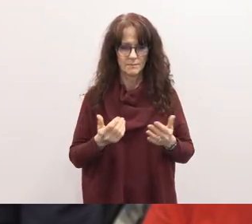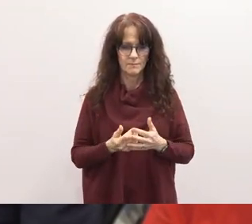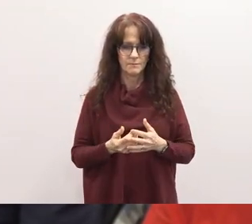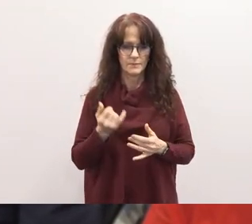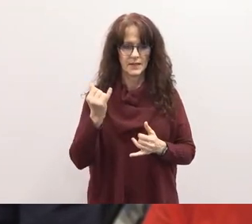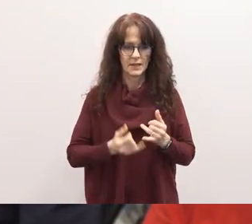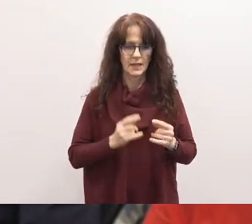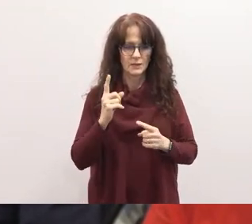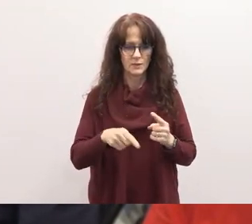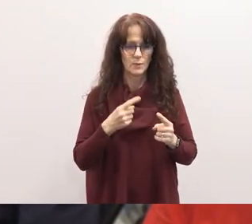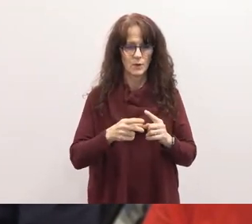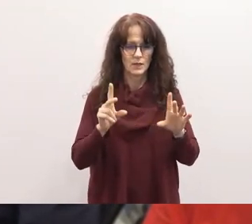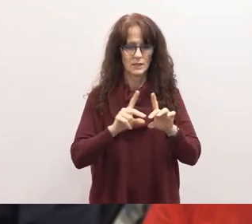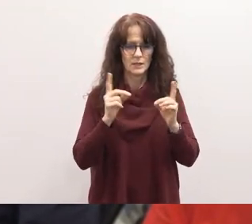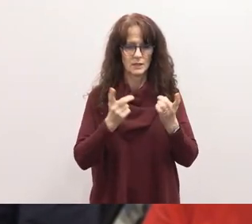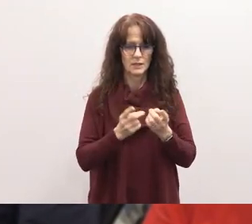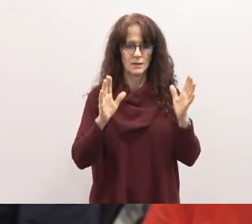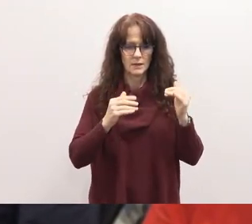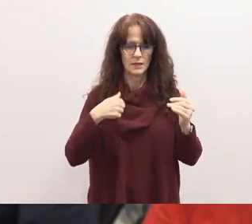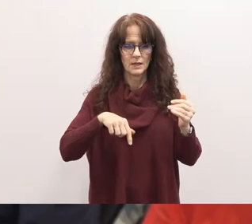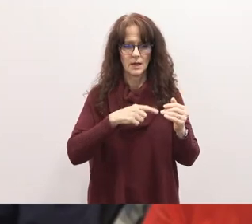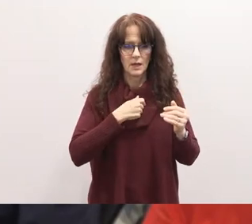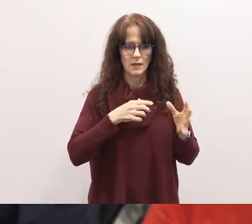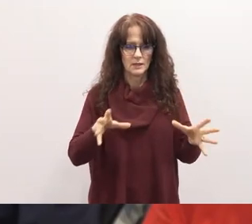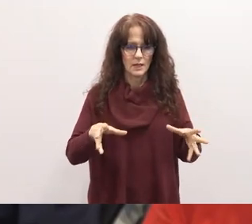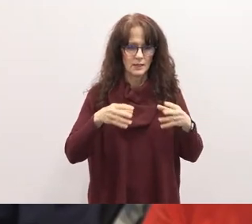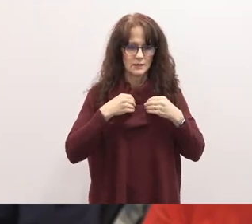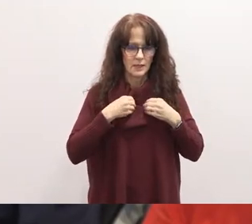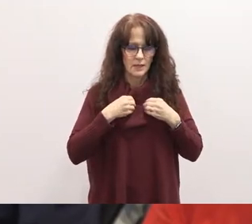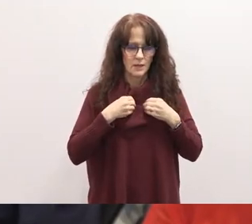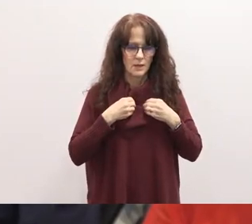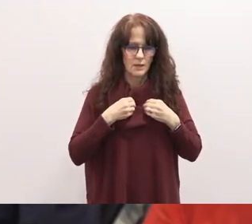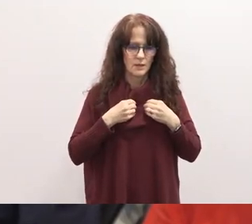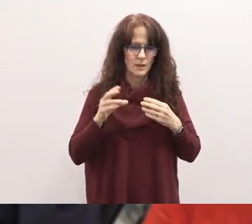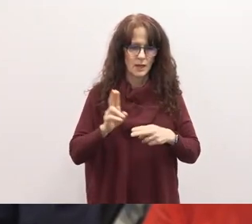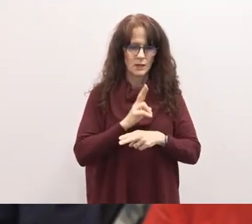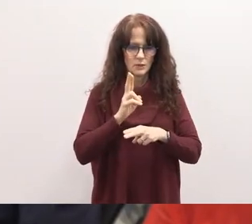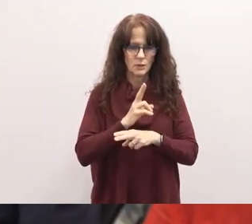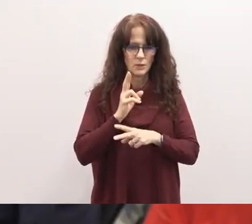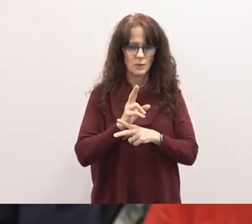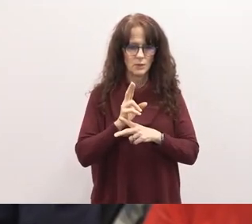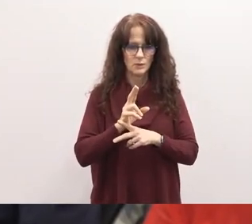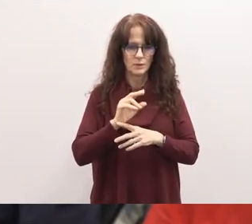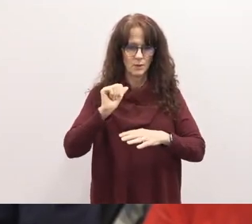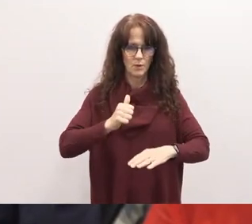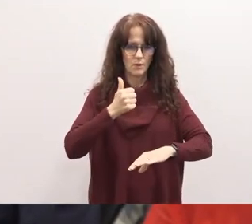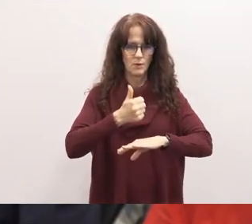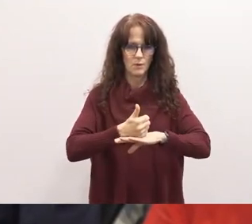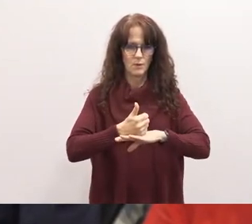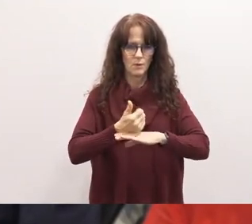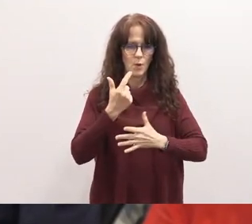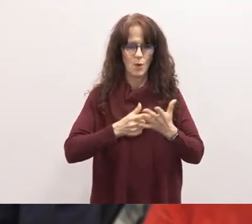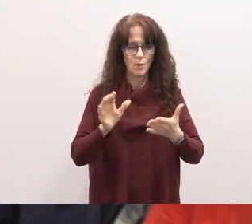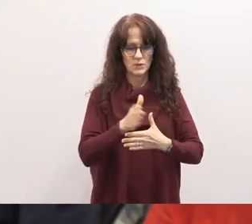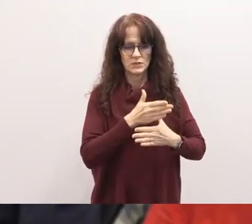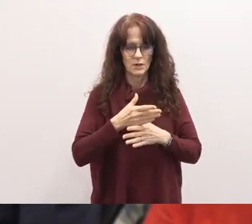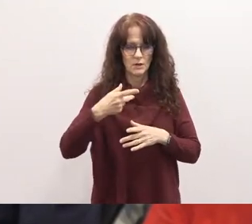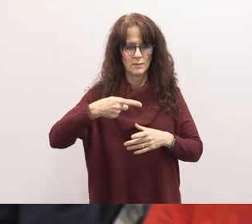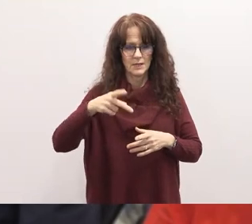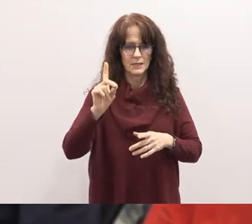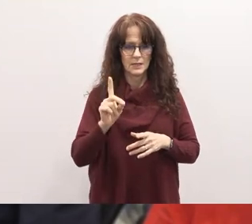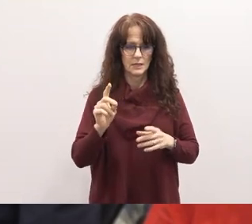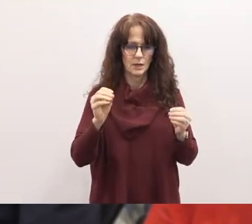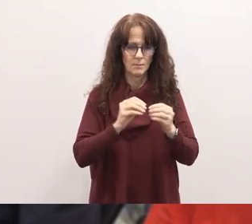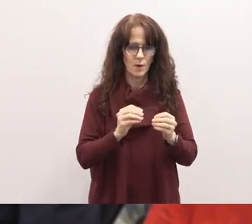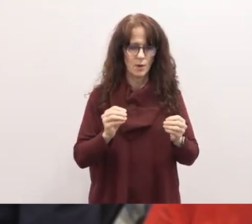Last, when does the district expect us to digest and explore, much less implement, what was shared in the PD, since